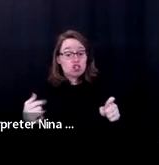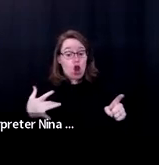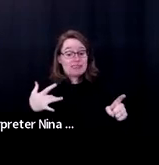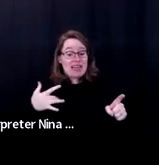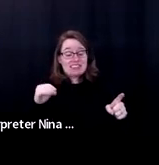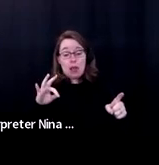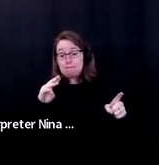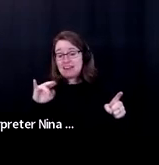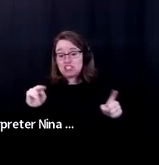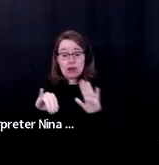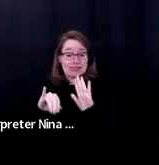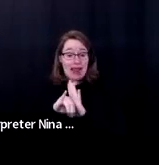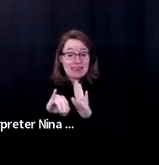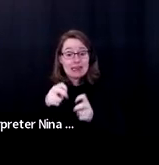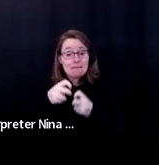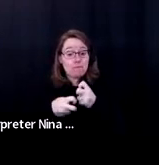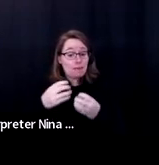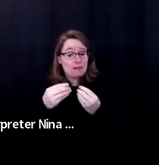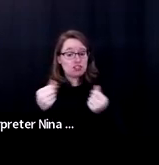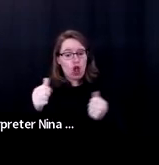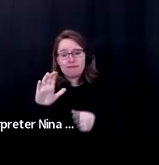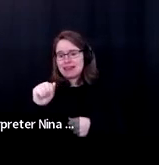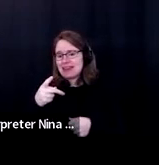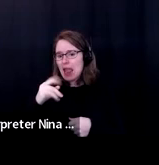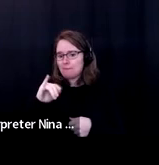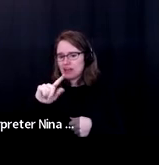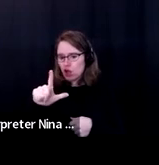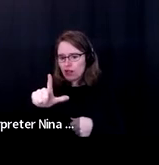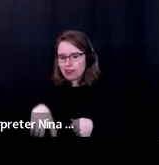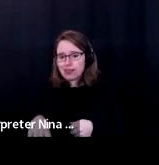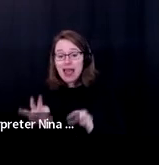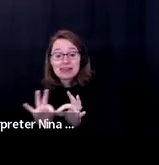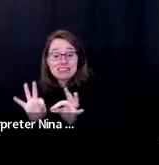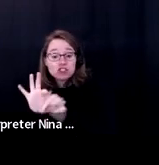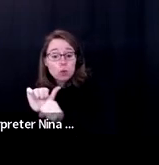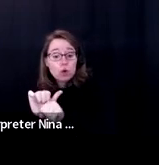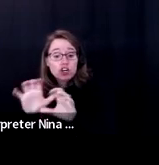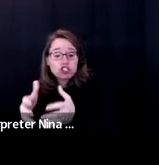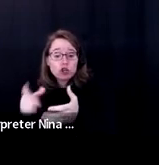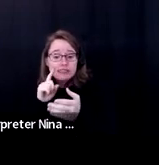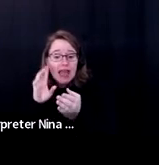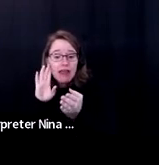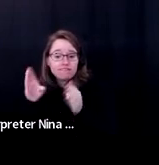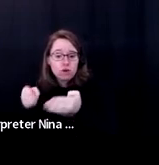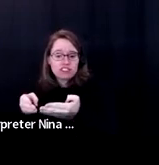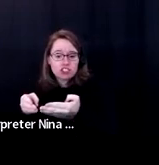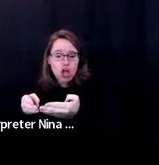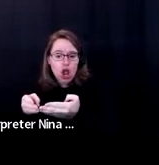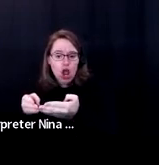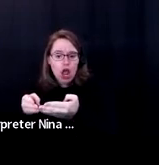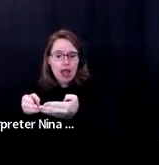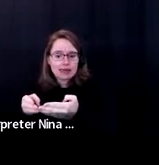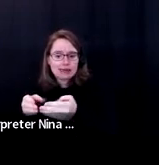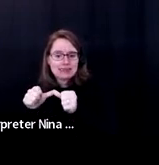identity, problem-solving capital, essential workforce that reflects family sustainable wage. Actually, I think we'll pop that into this category